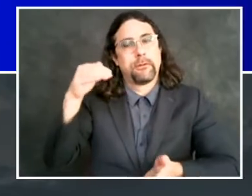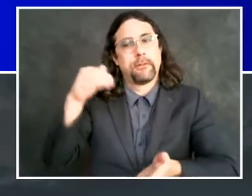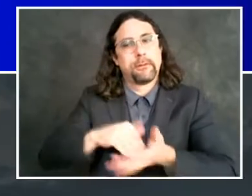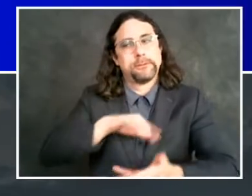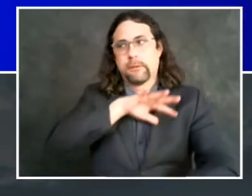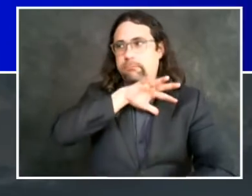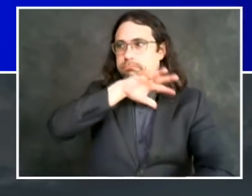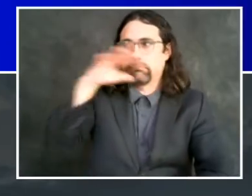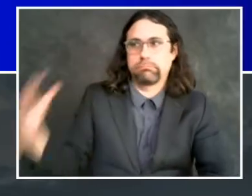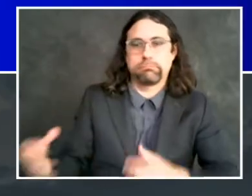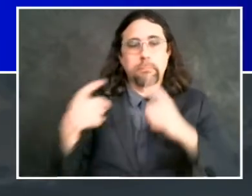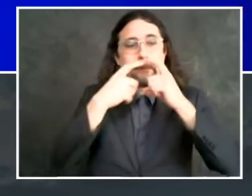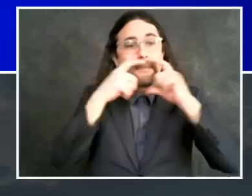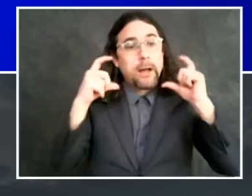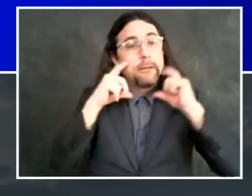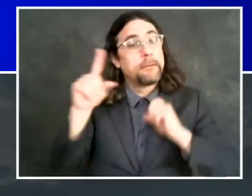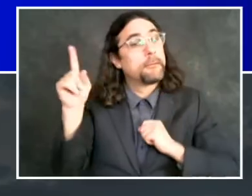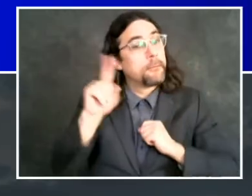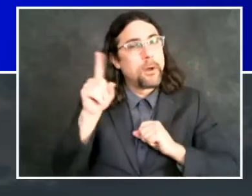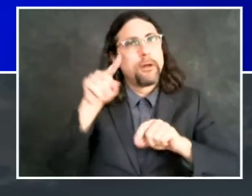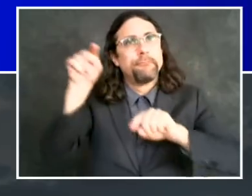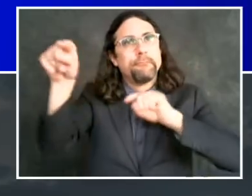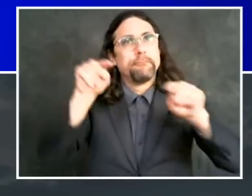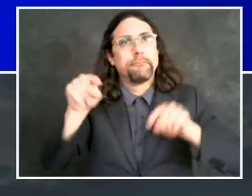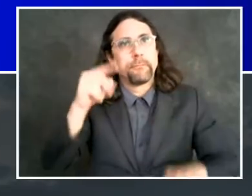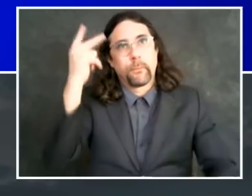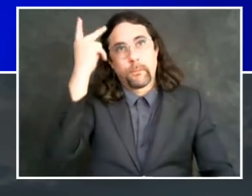covering distributions are going to be, you can go to